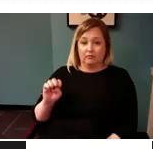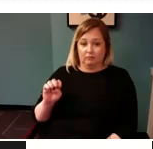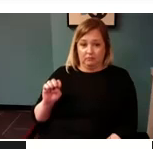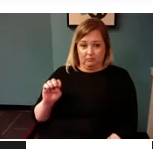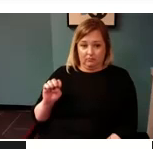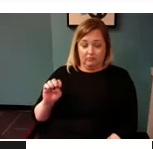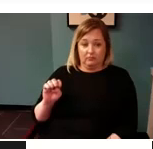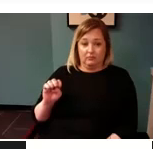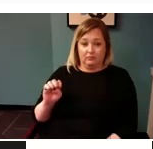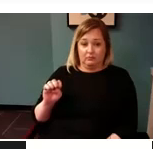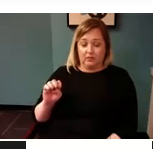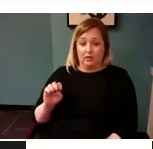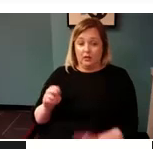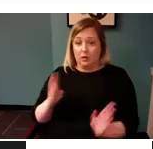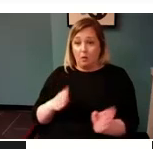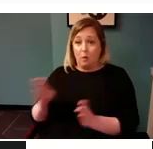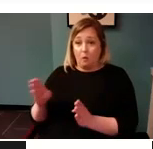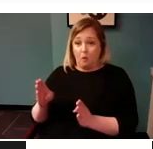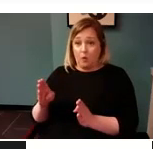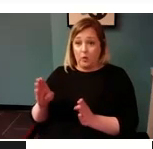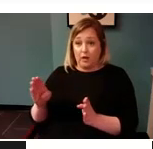but we are going to explore